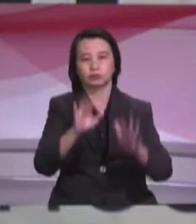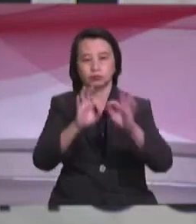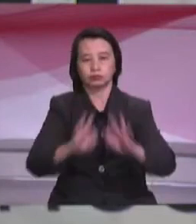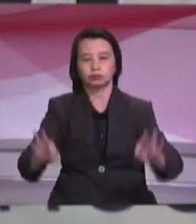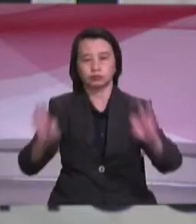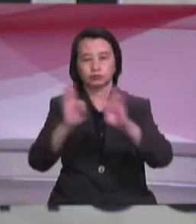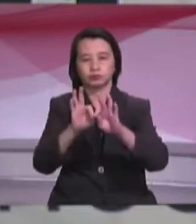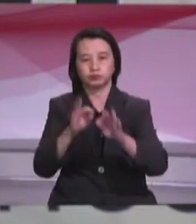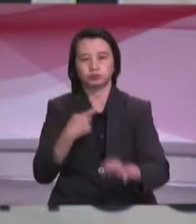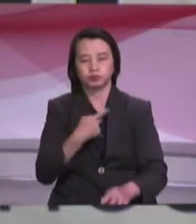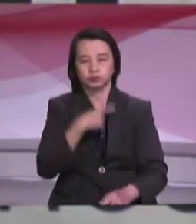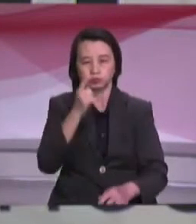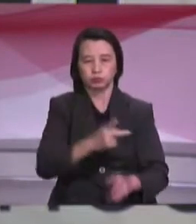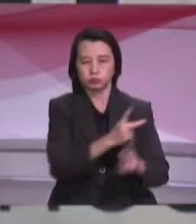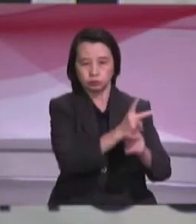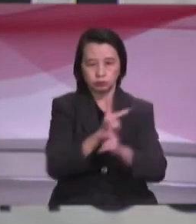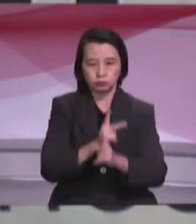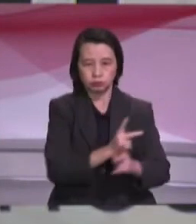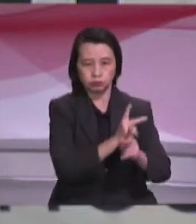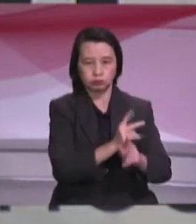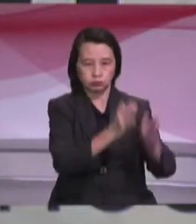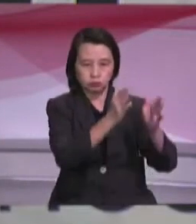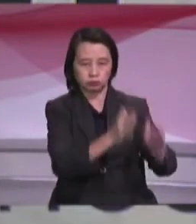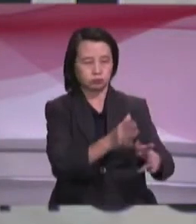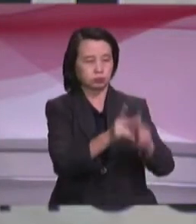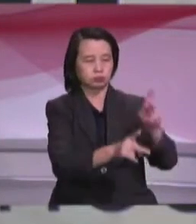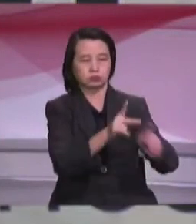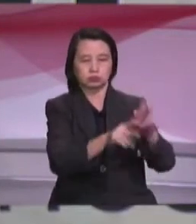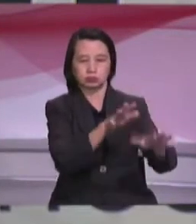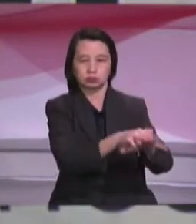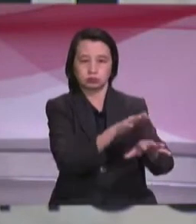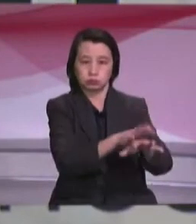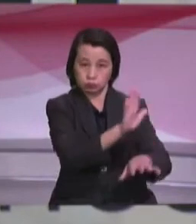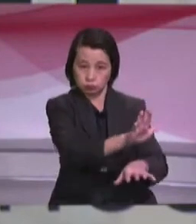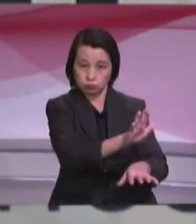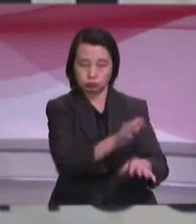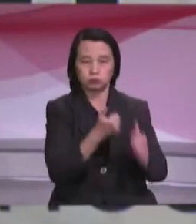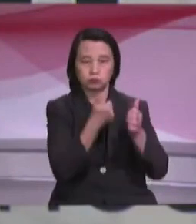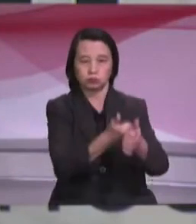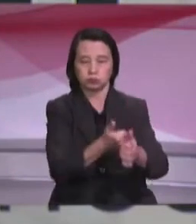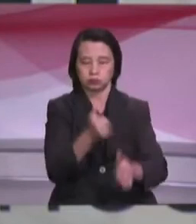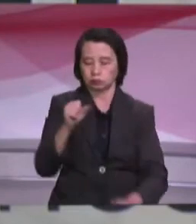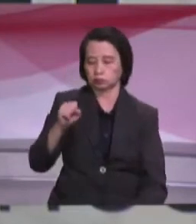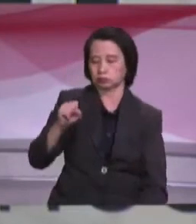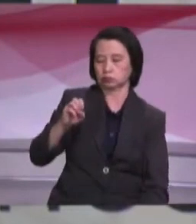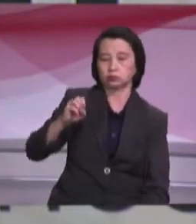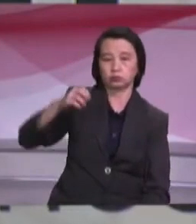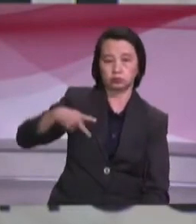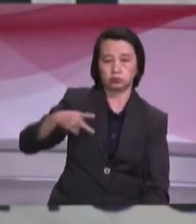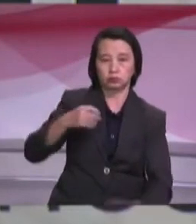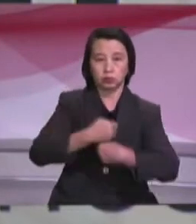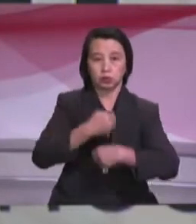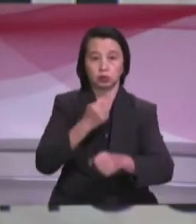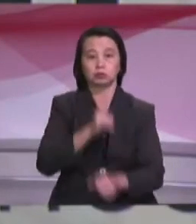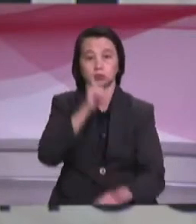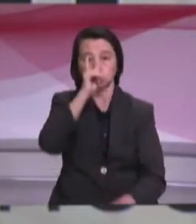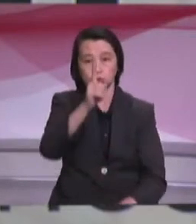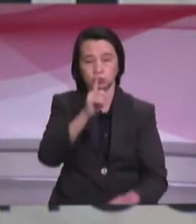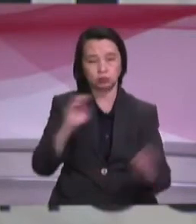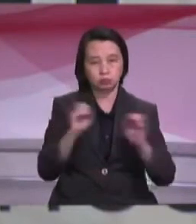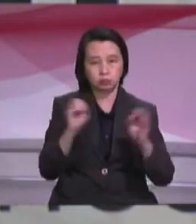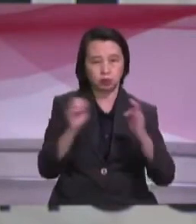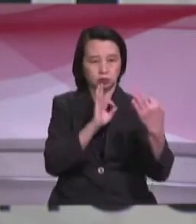that we need to protect this vulnerable population. I think this is follow the SOP and make sure that there's